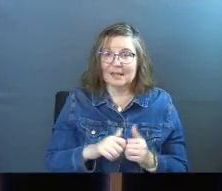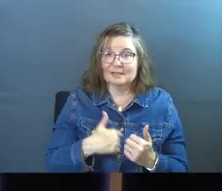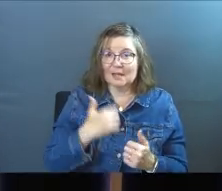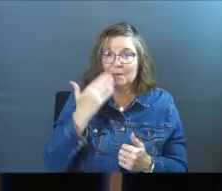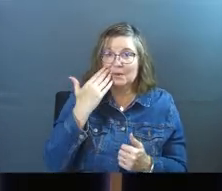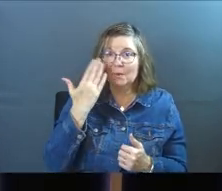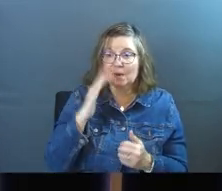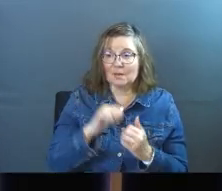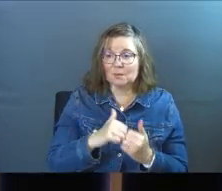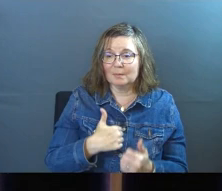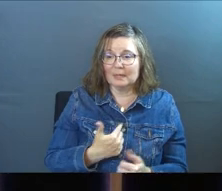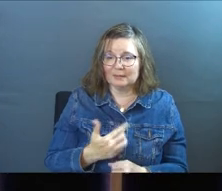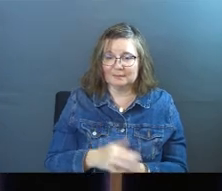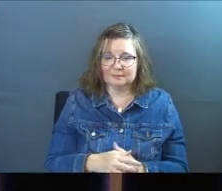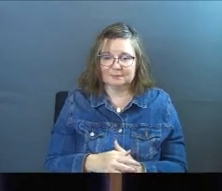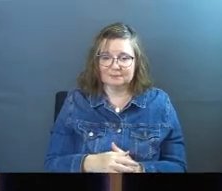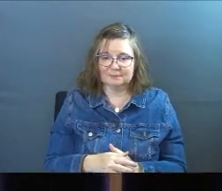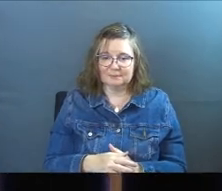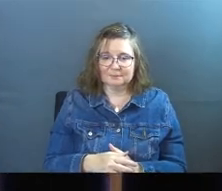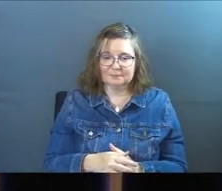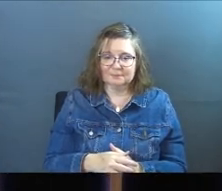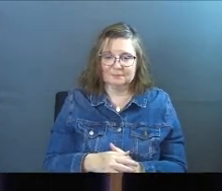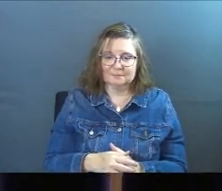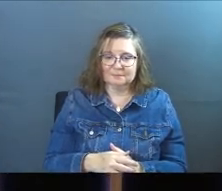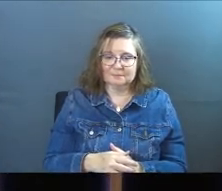That's how I know God's with me."